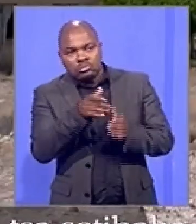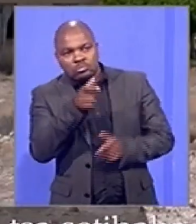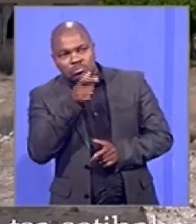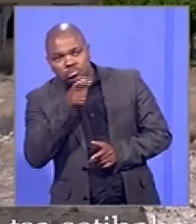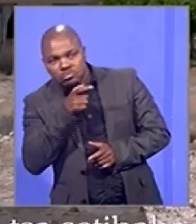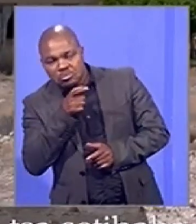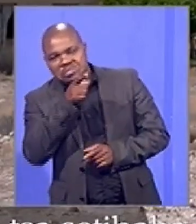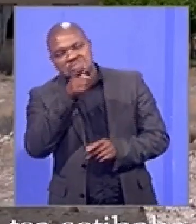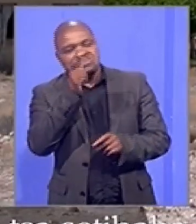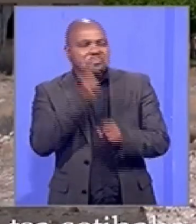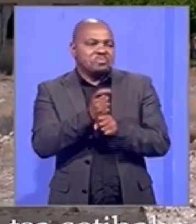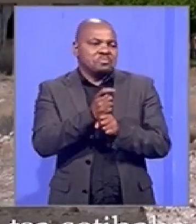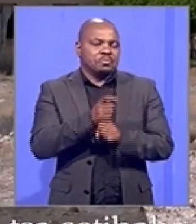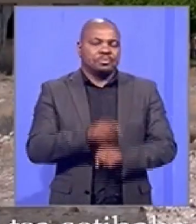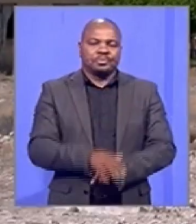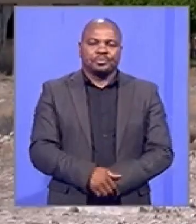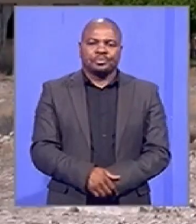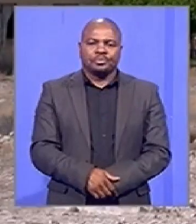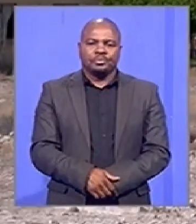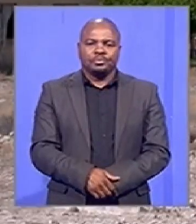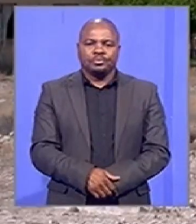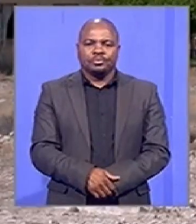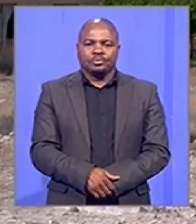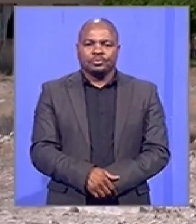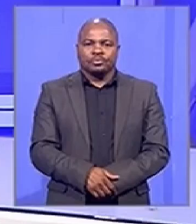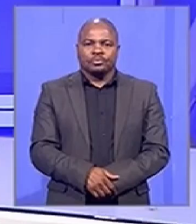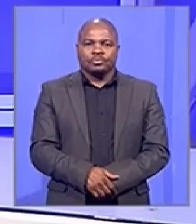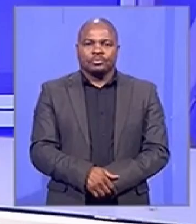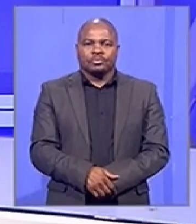ditaba tsa SABC, Campbell, Northern Cape.